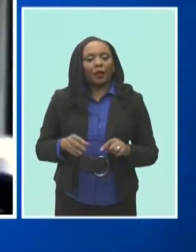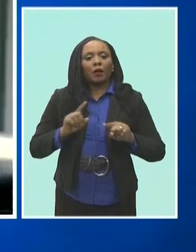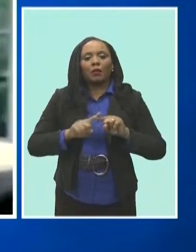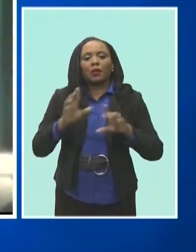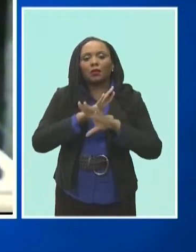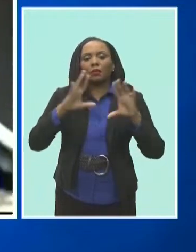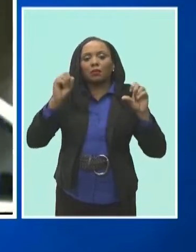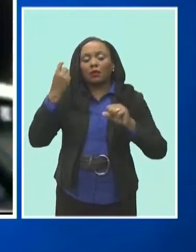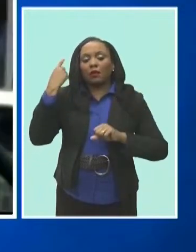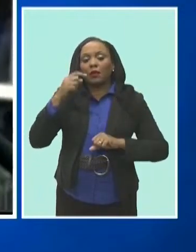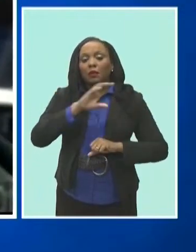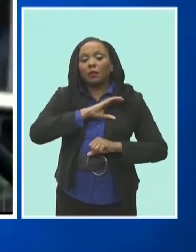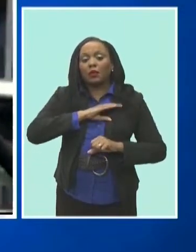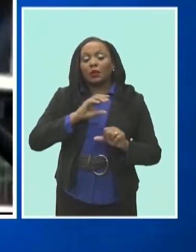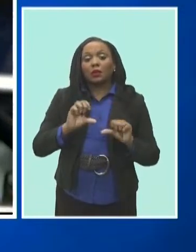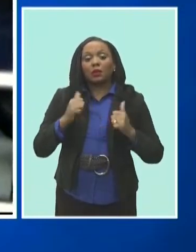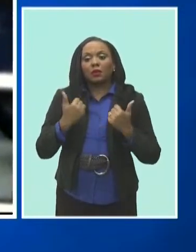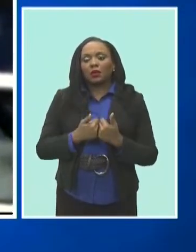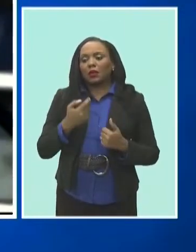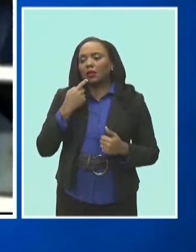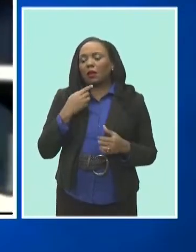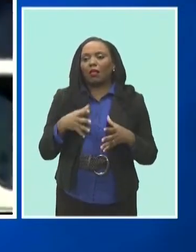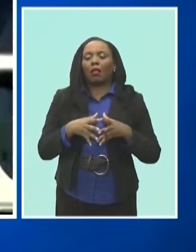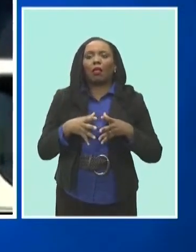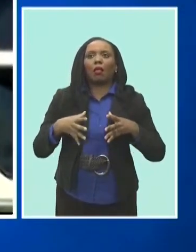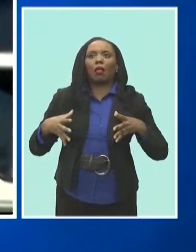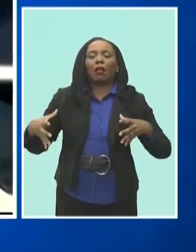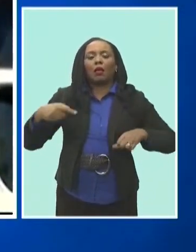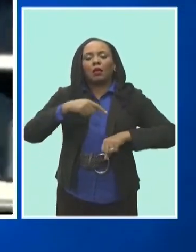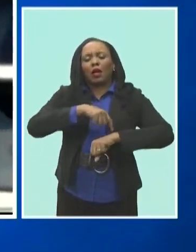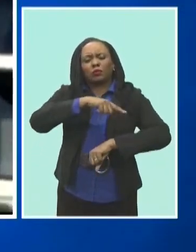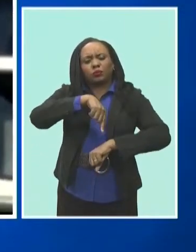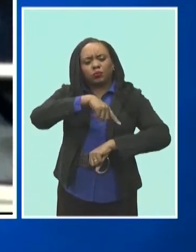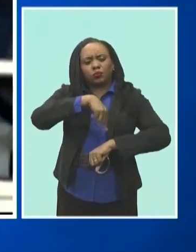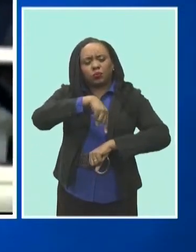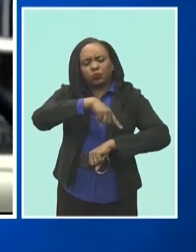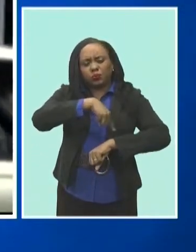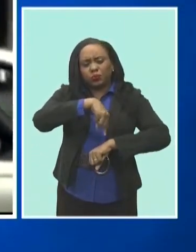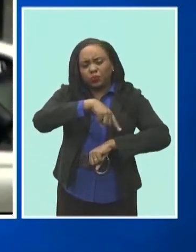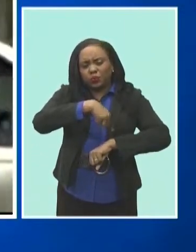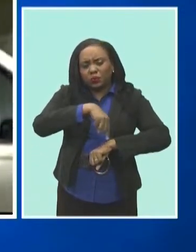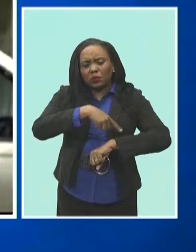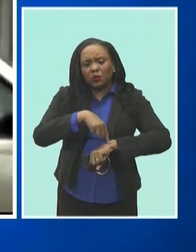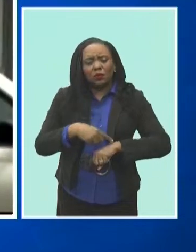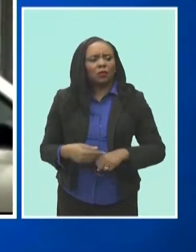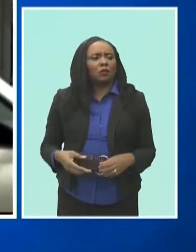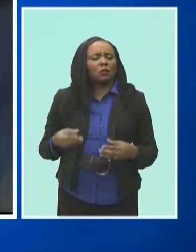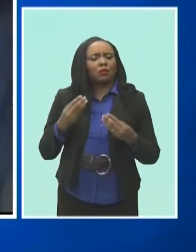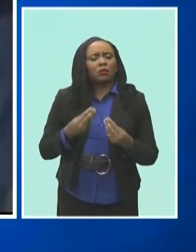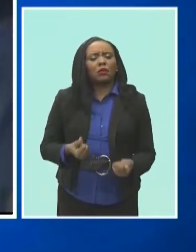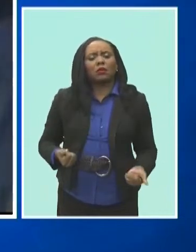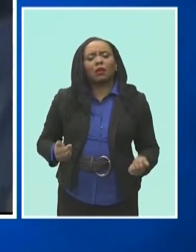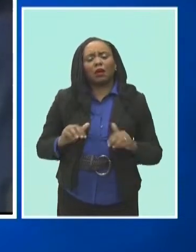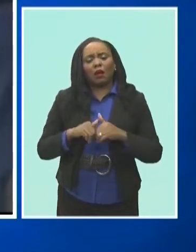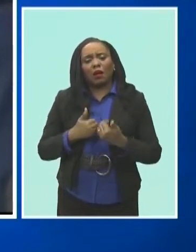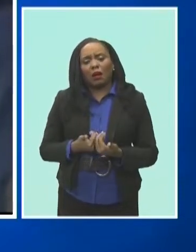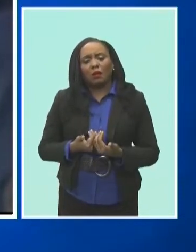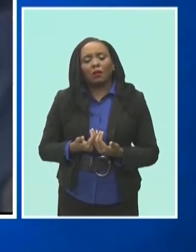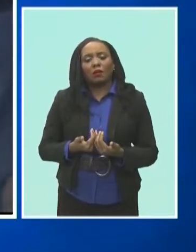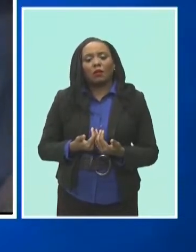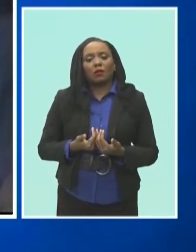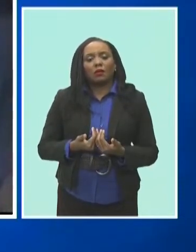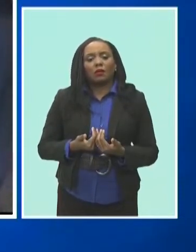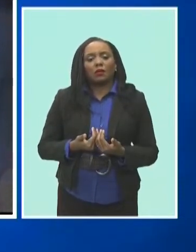Police Welfare Association says far too much time has elapsed. He says the resolution to this matter is in the